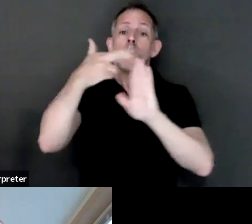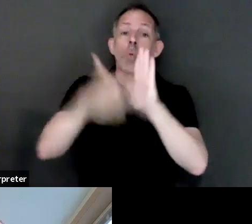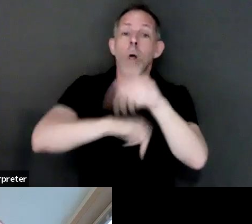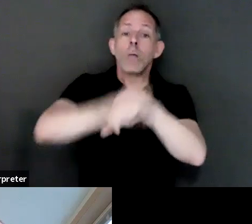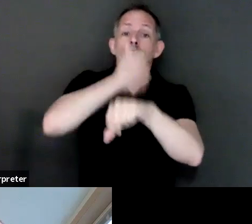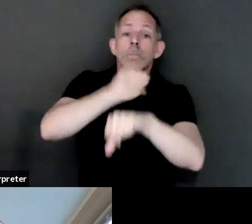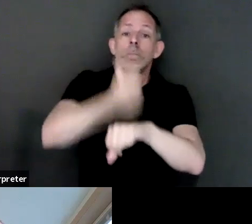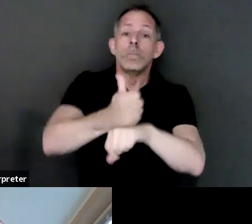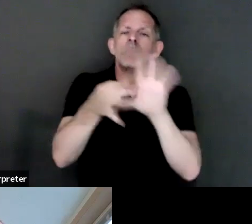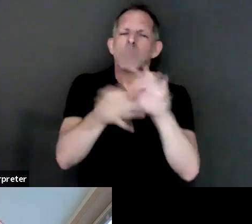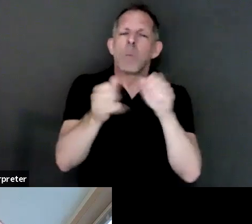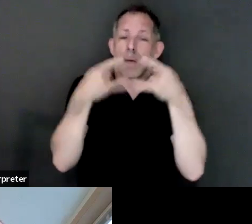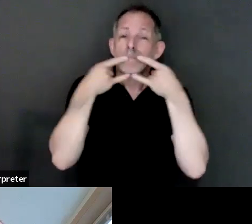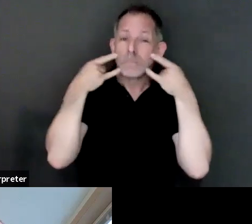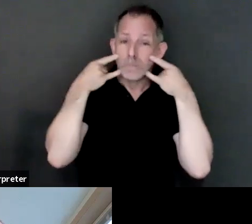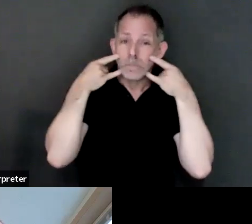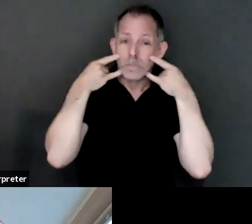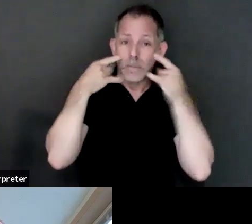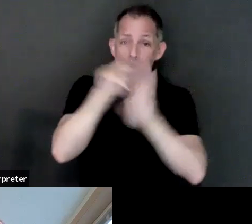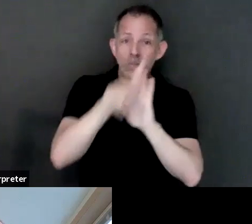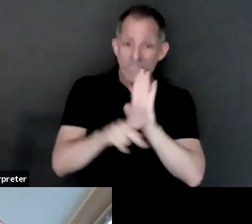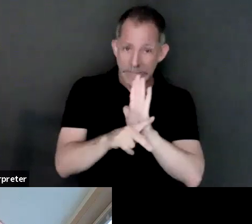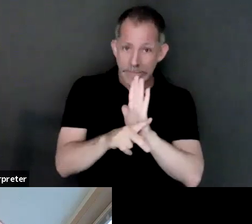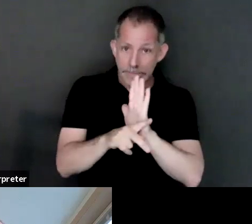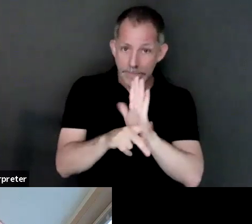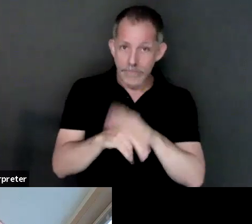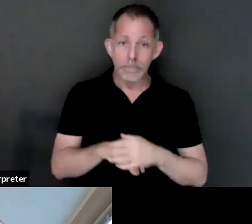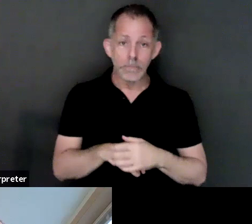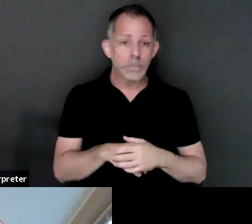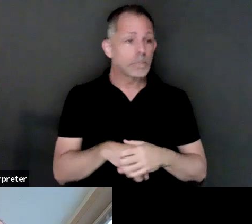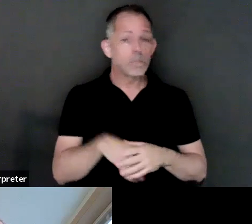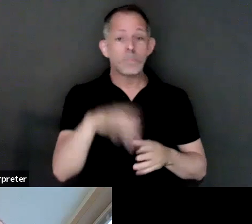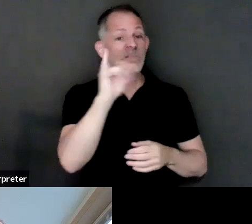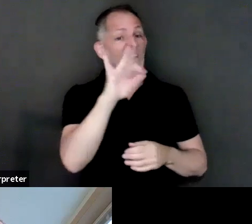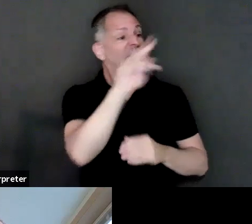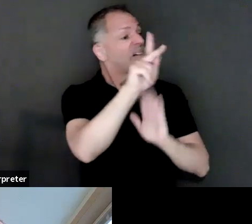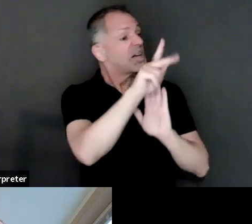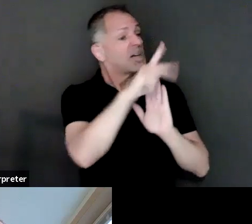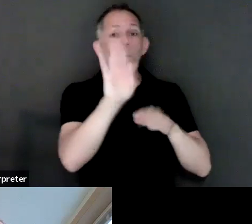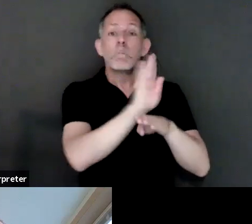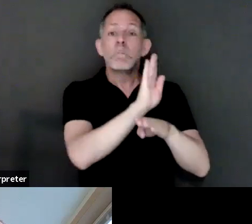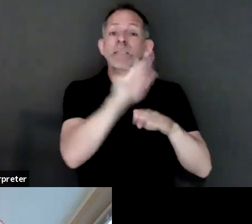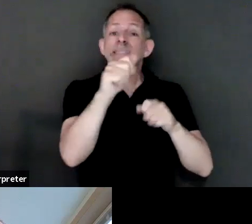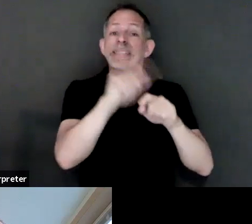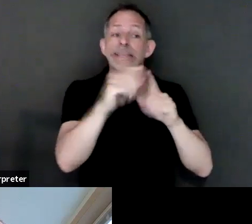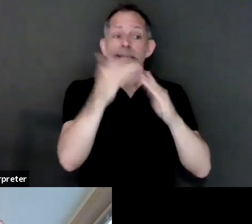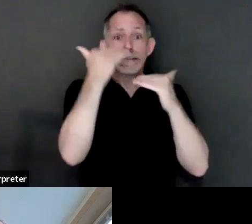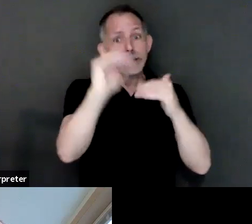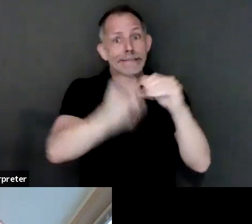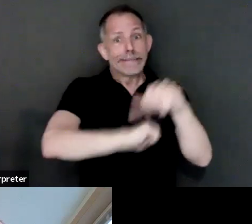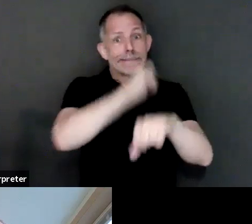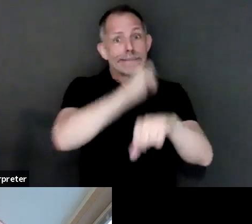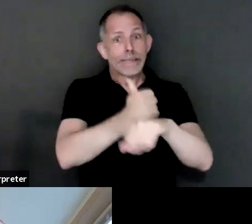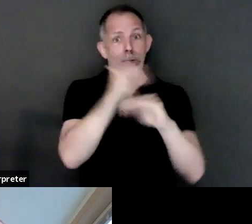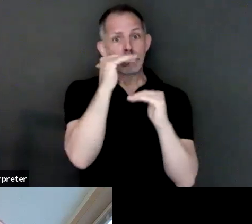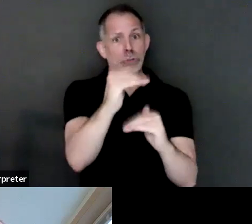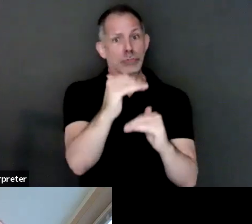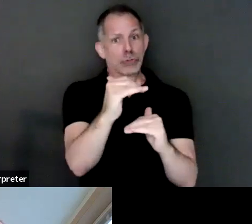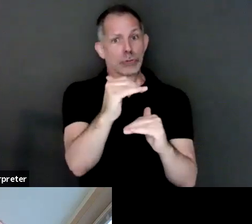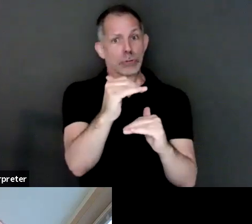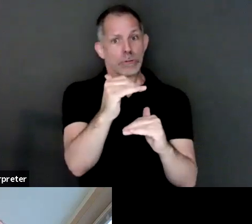restrictions in businesses and that sort of thing are still out there, and I think we're looking very closely at the